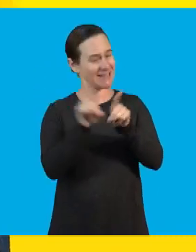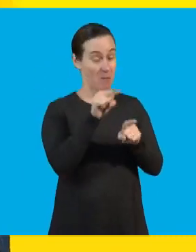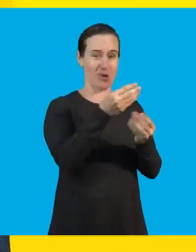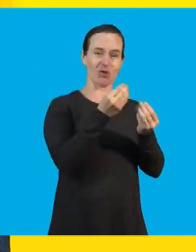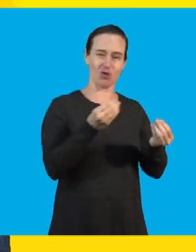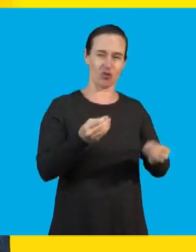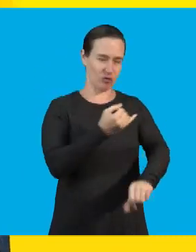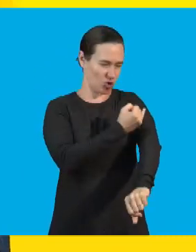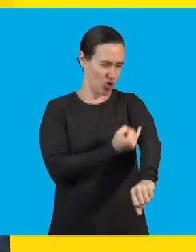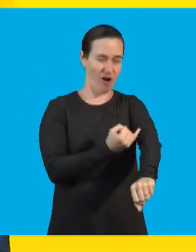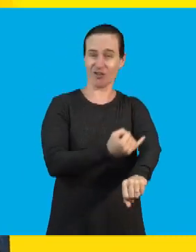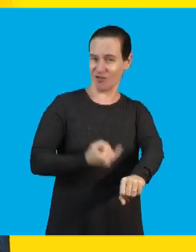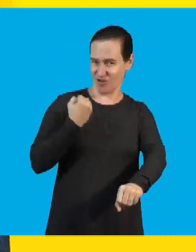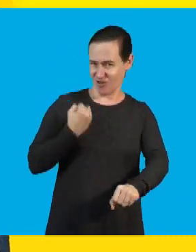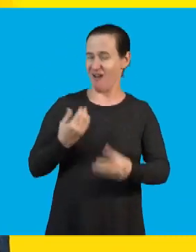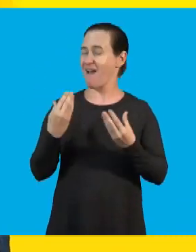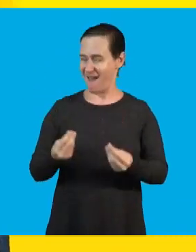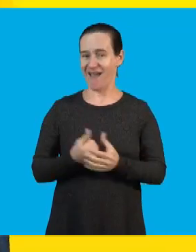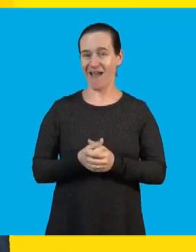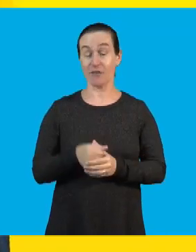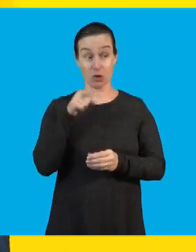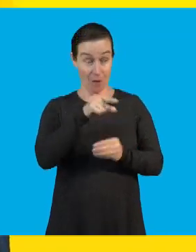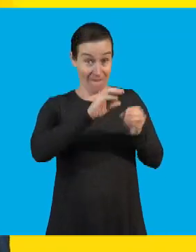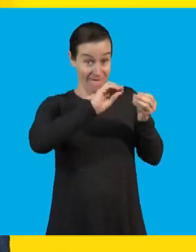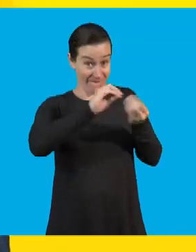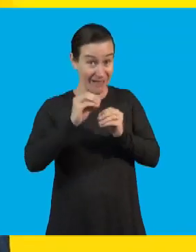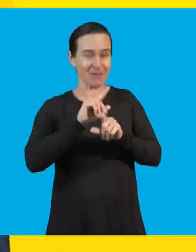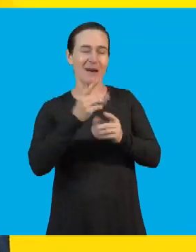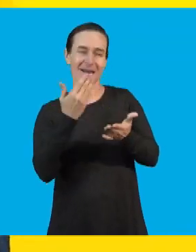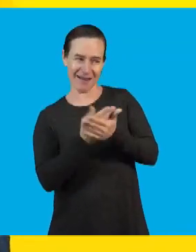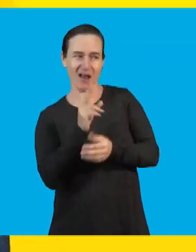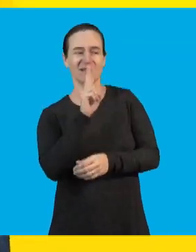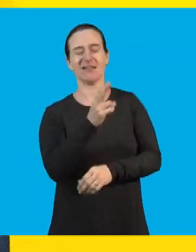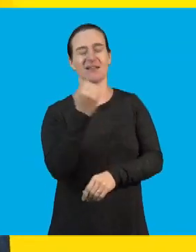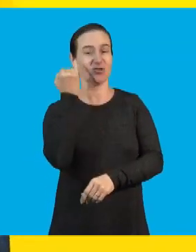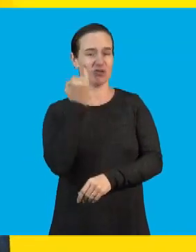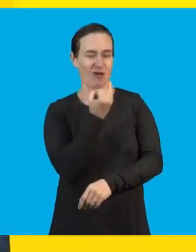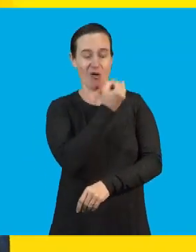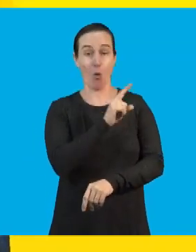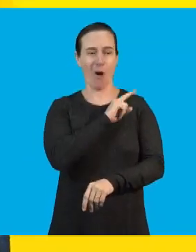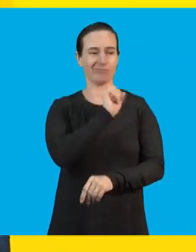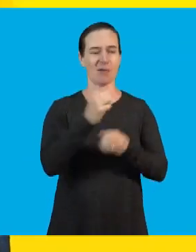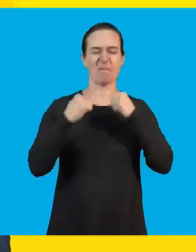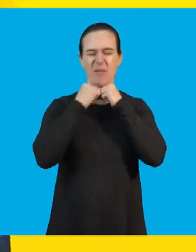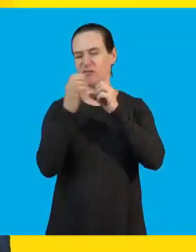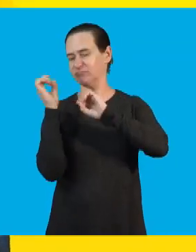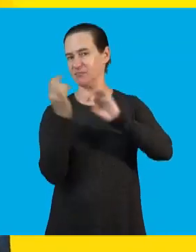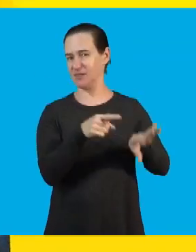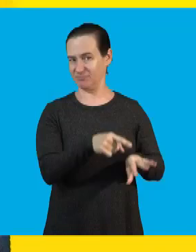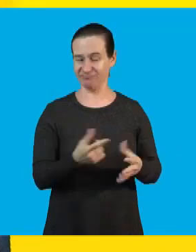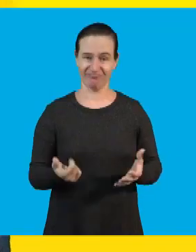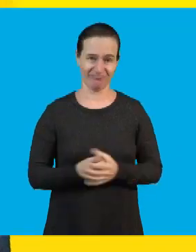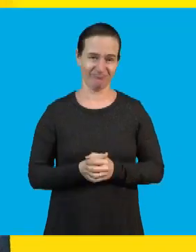the scar remains. So that means somehow they're being fixed, but there's a scar. That abandonment leaves with the